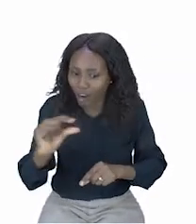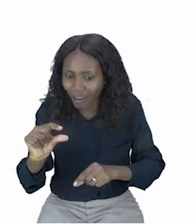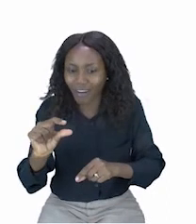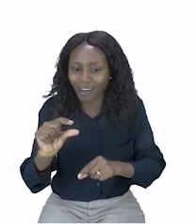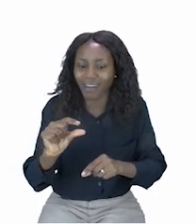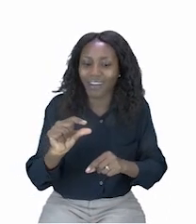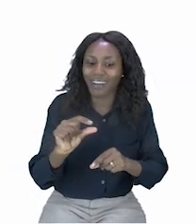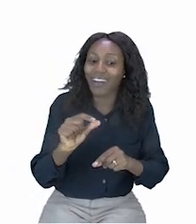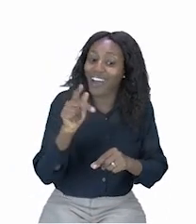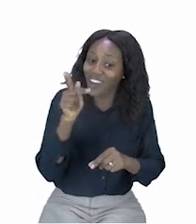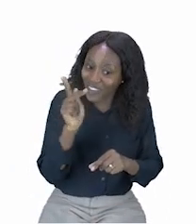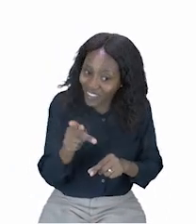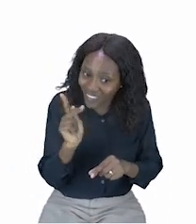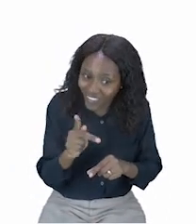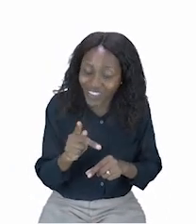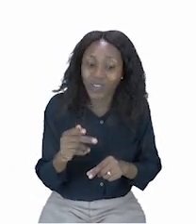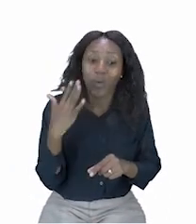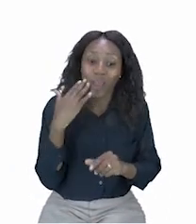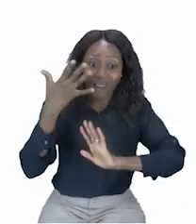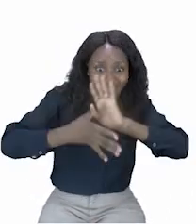you are also speaking.